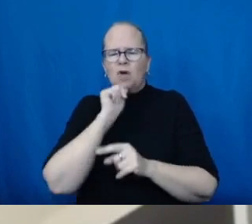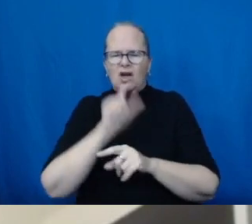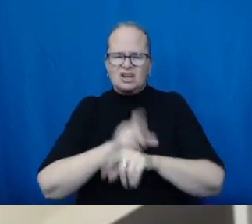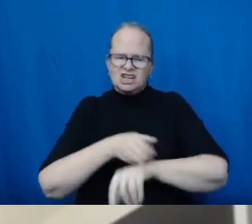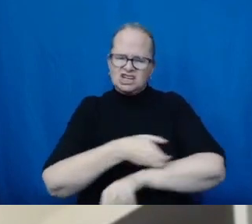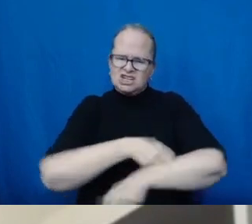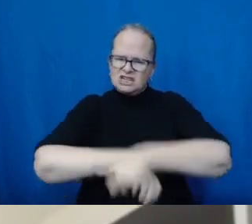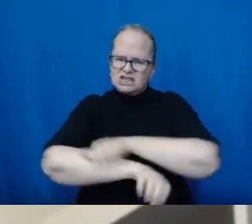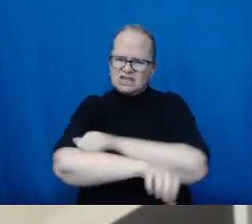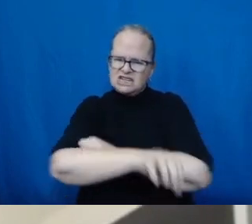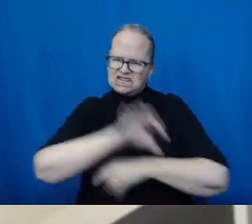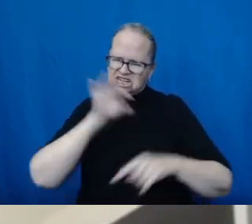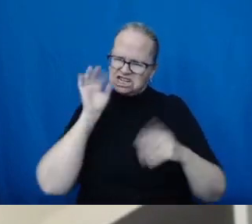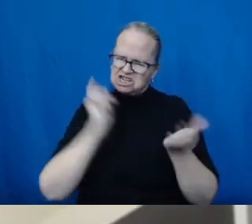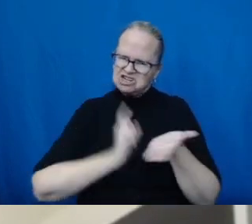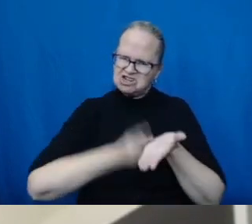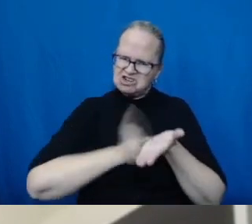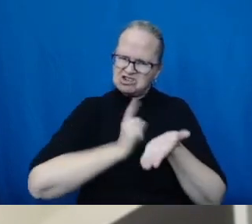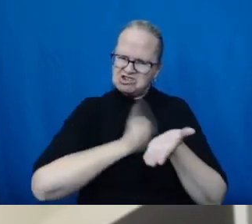like empathy and